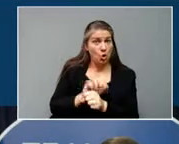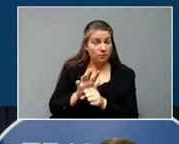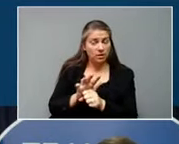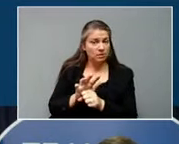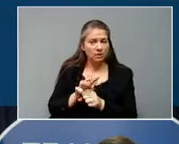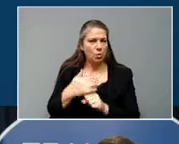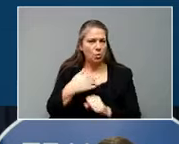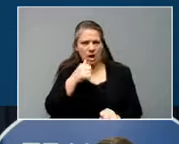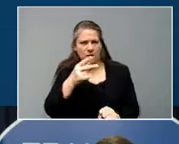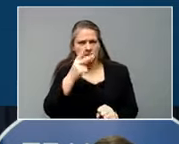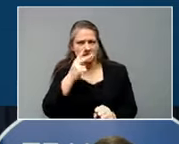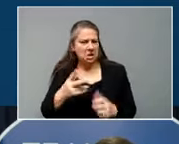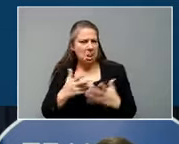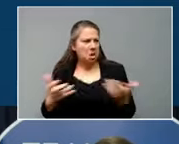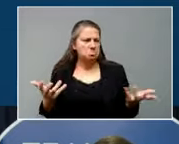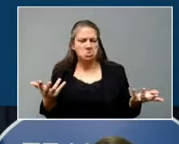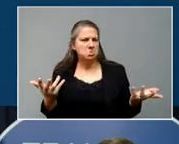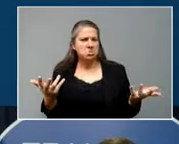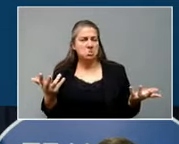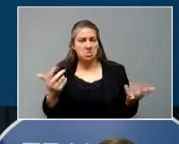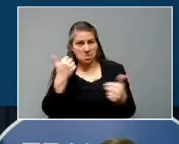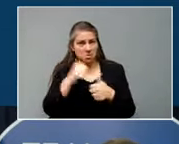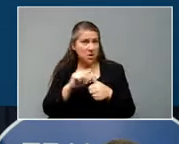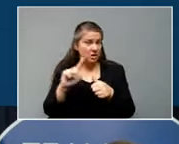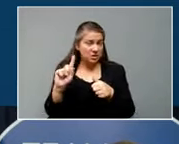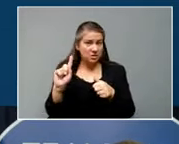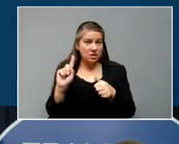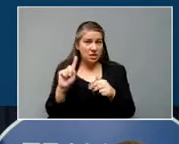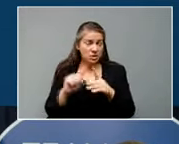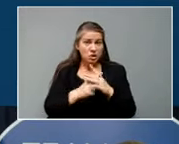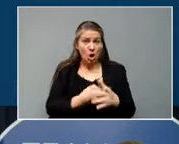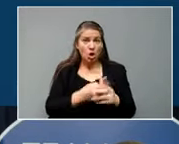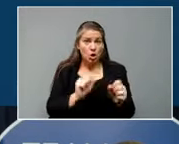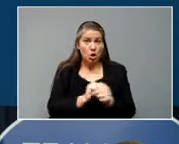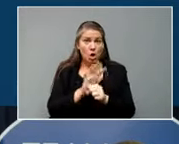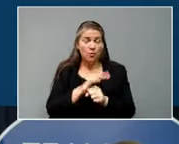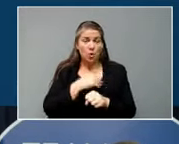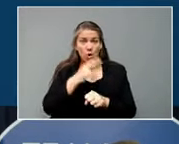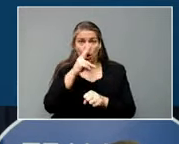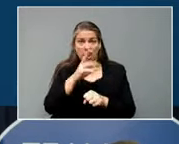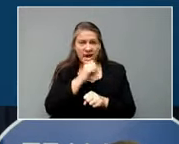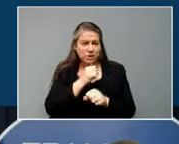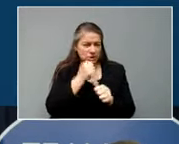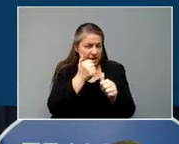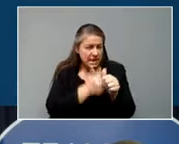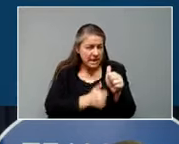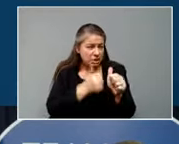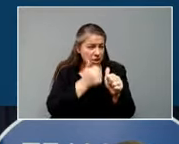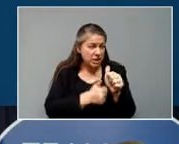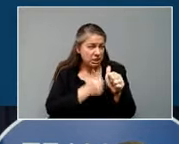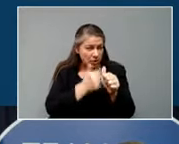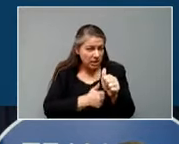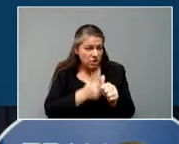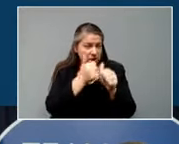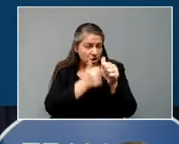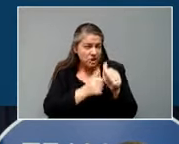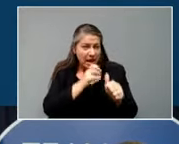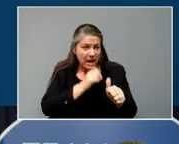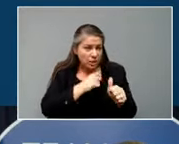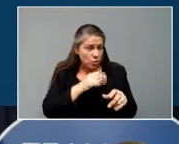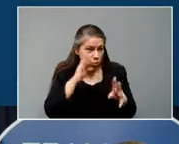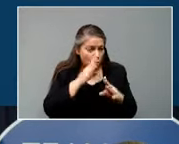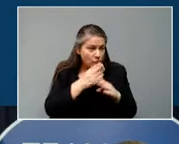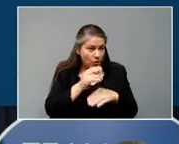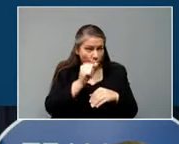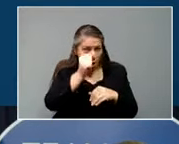lot of cases because in the beginning of COVID, we looked at every case and the ages and we worried about everybody that got it. And so